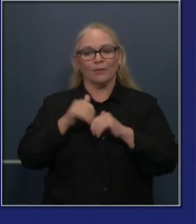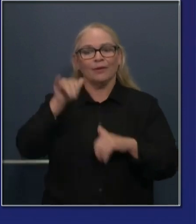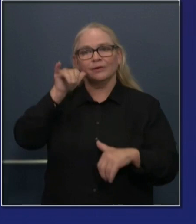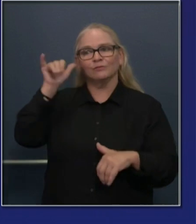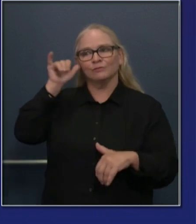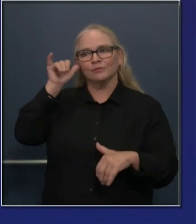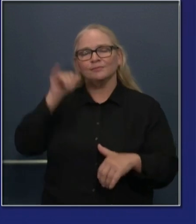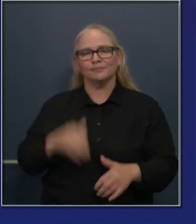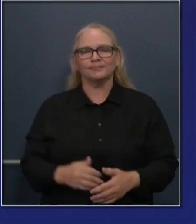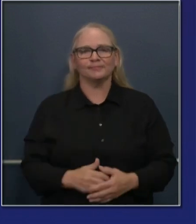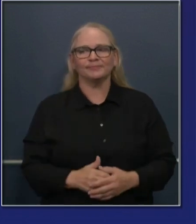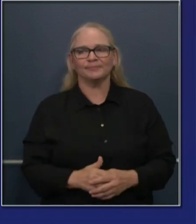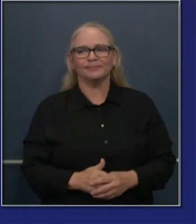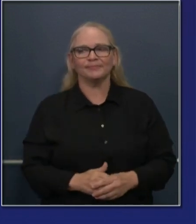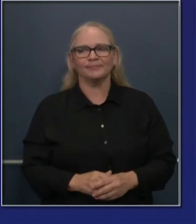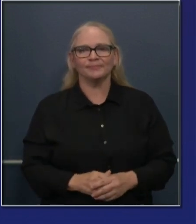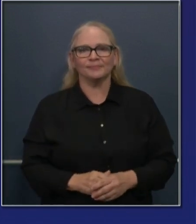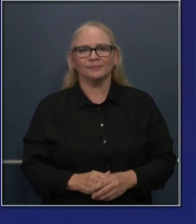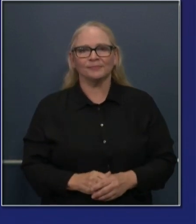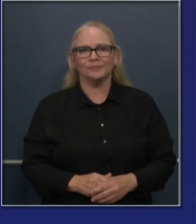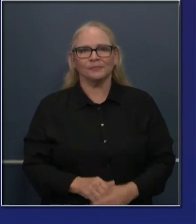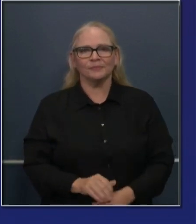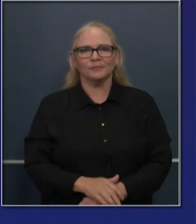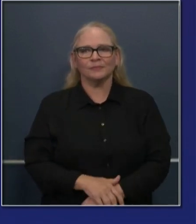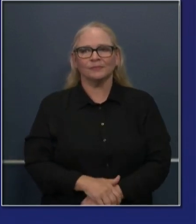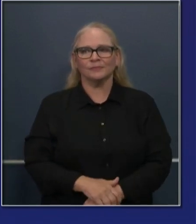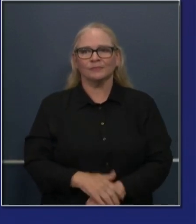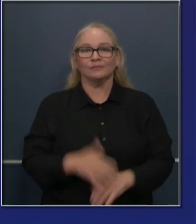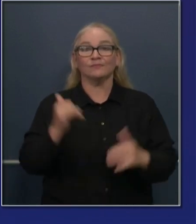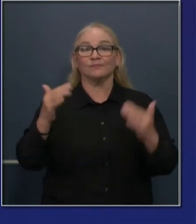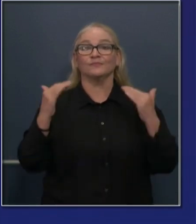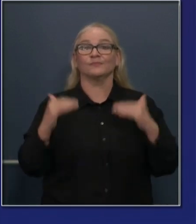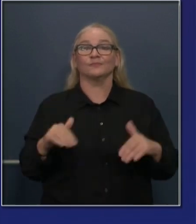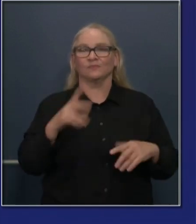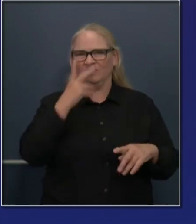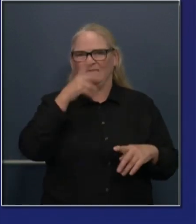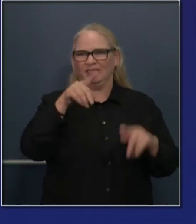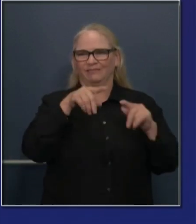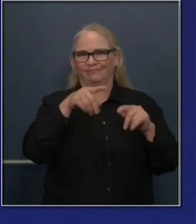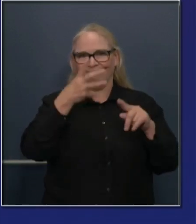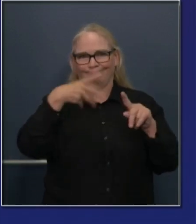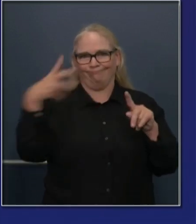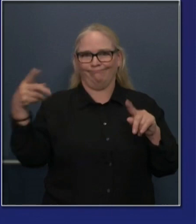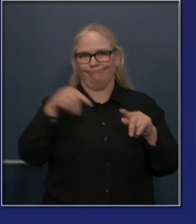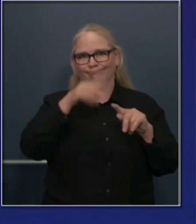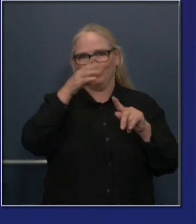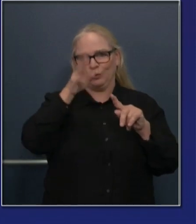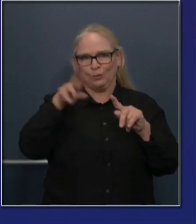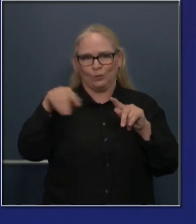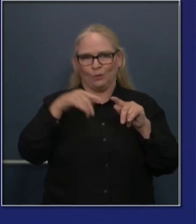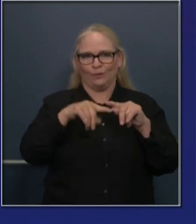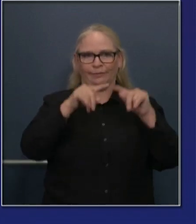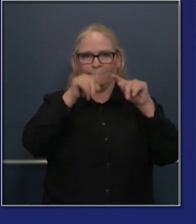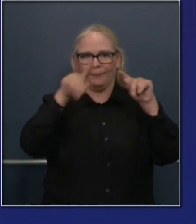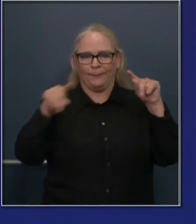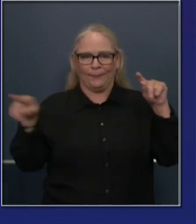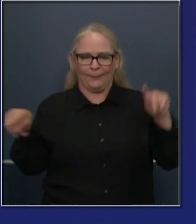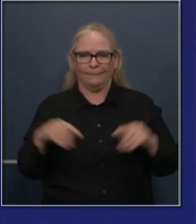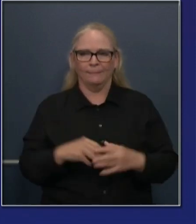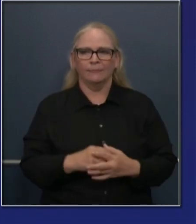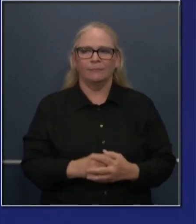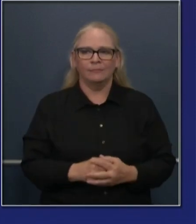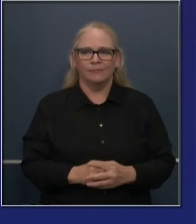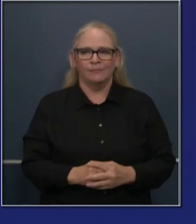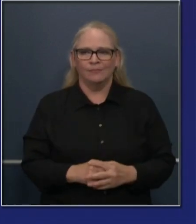9,718. Let's get under the hood on those numbers, take a look at them. I mentioned we tested close to 138,000